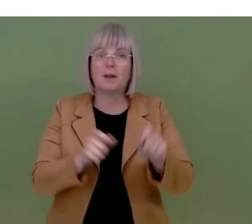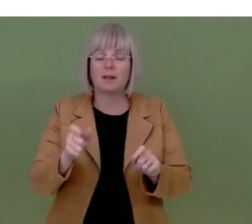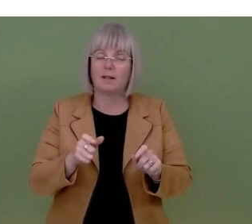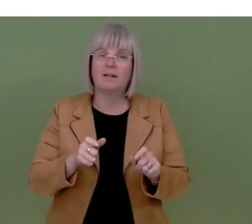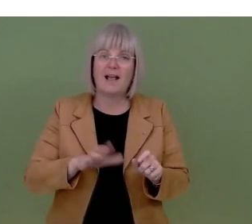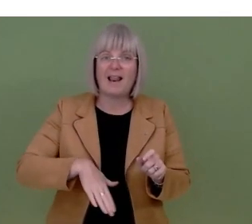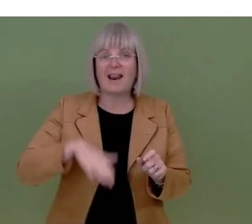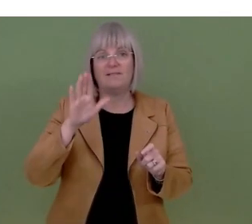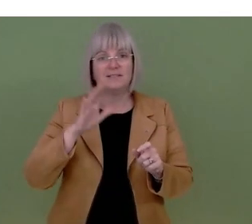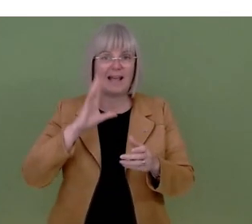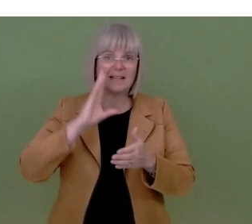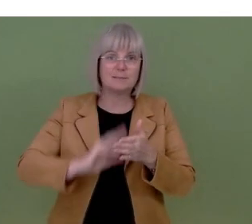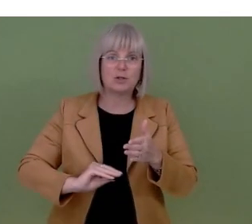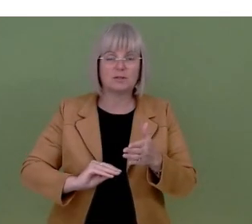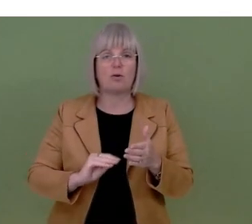in physical health.